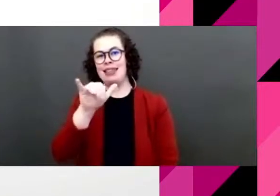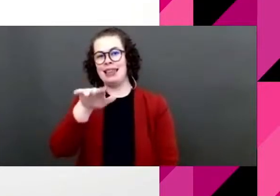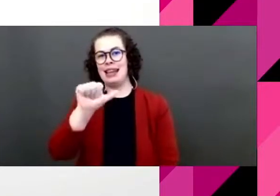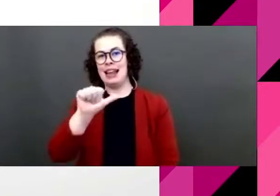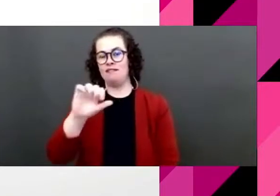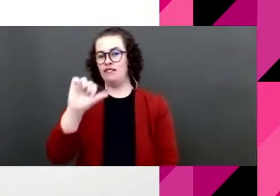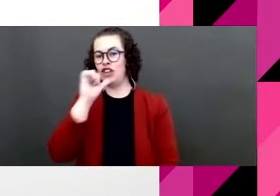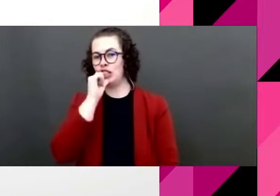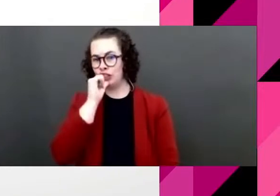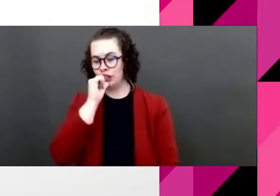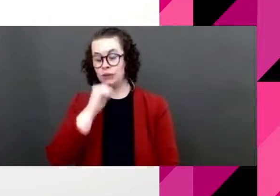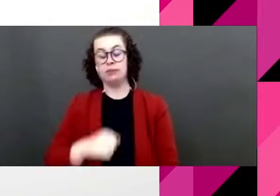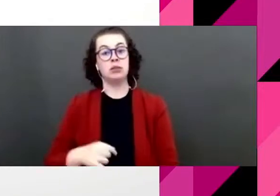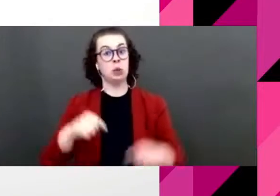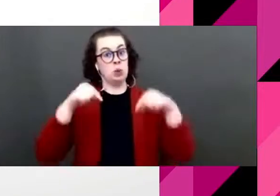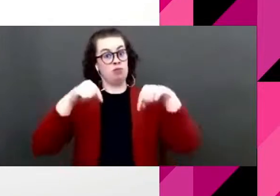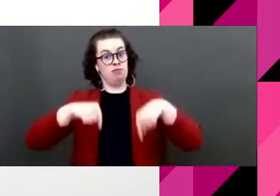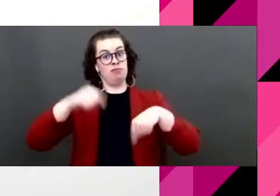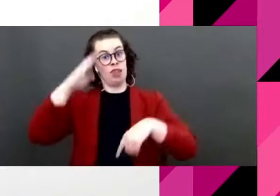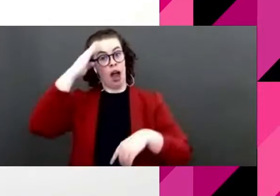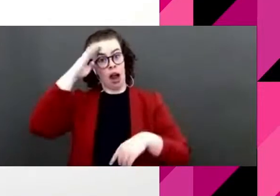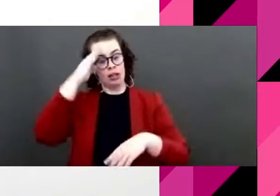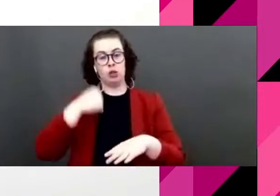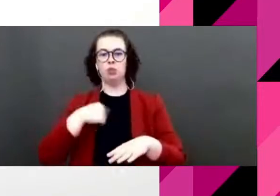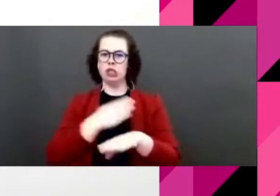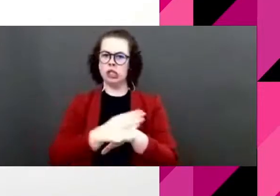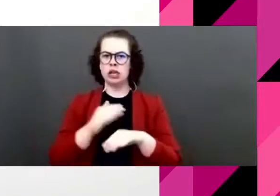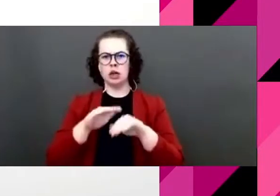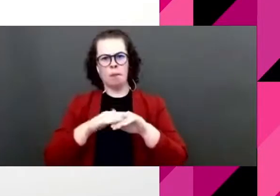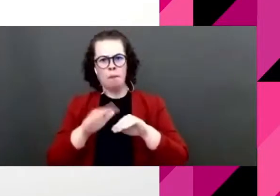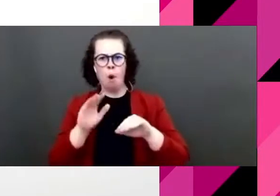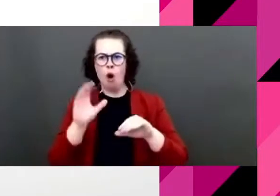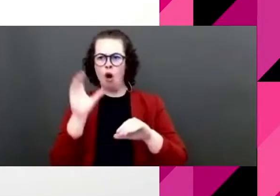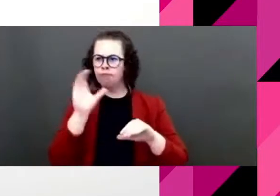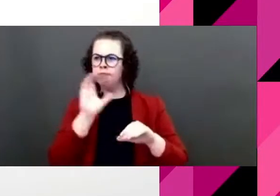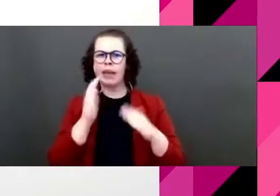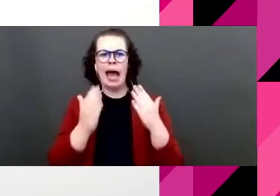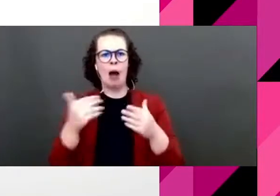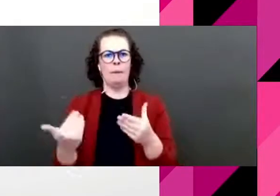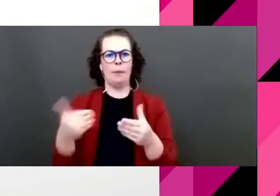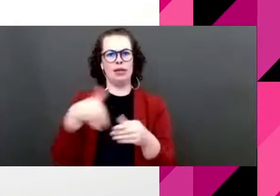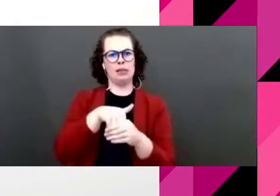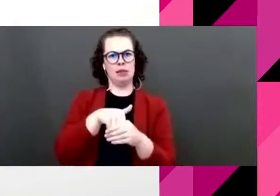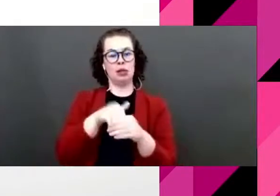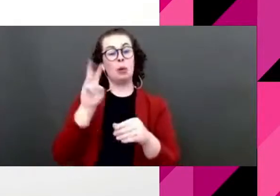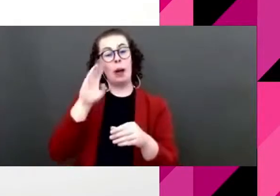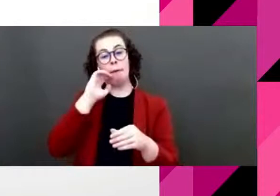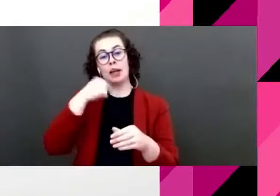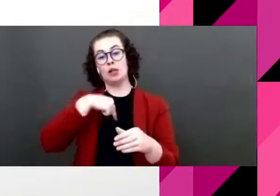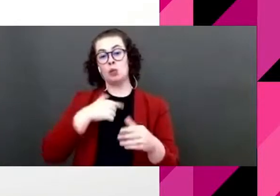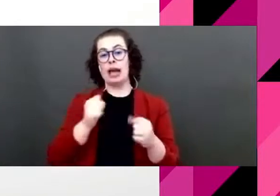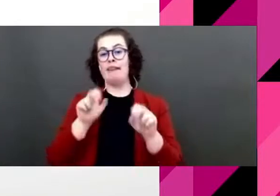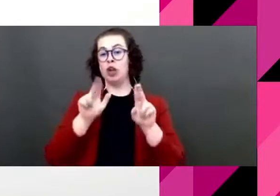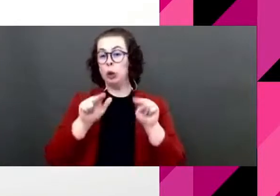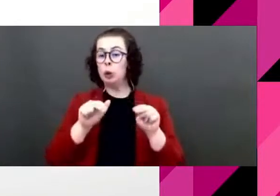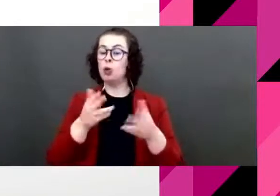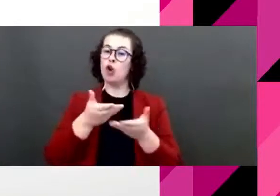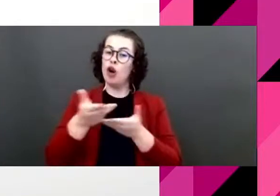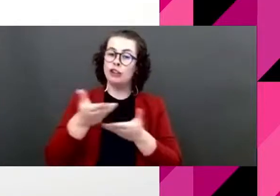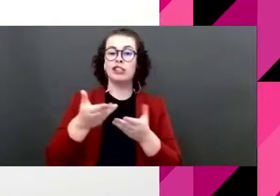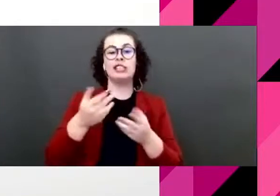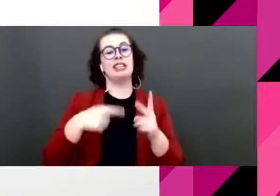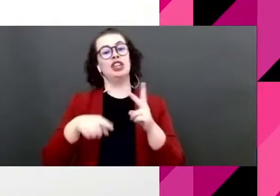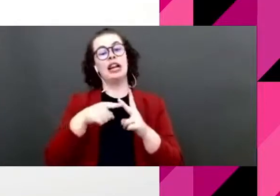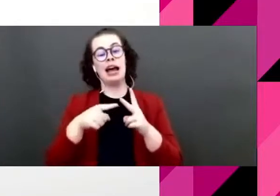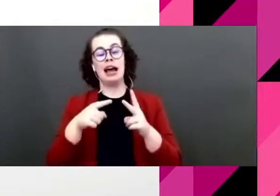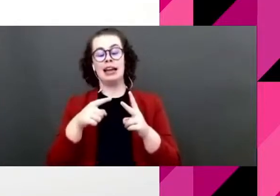start here in Ireland moving on a journey of participation with our newly established consultation and participation network that the Minister was speaking